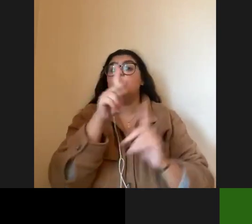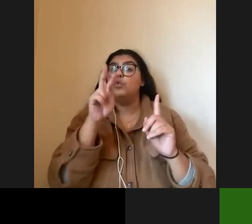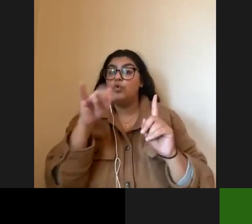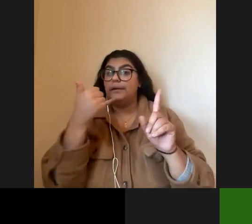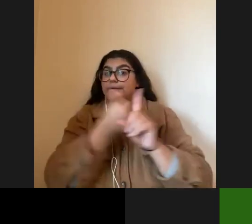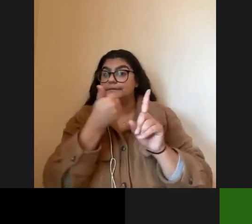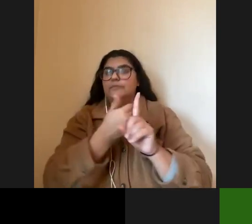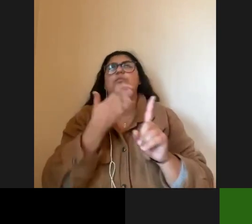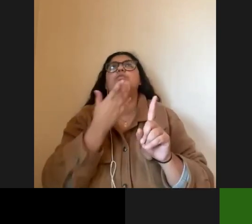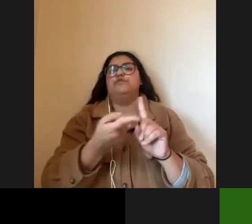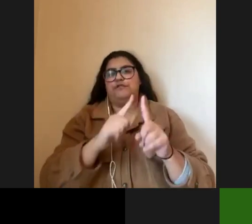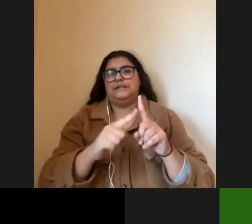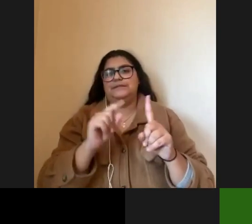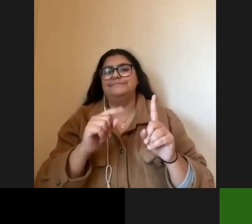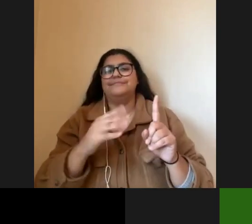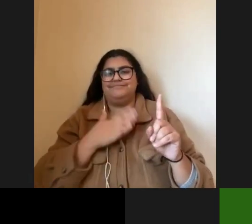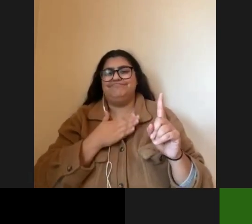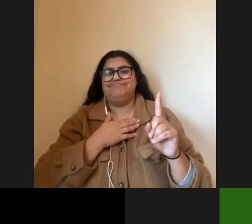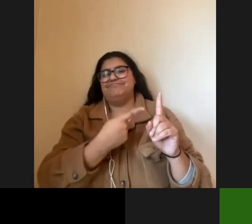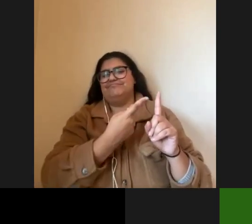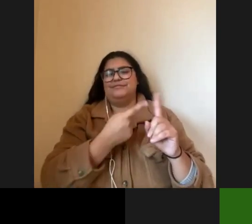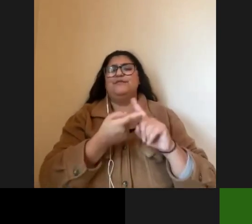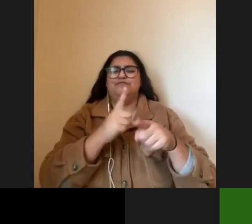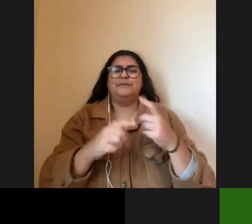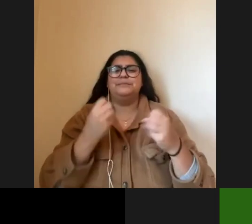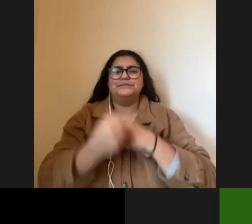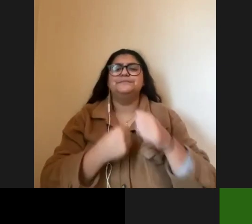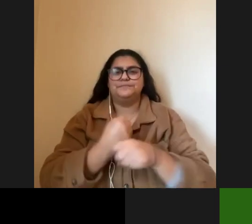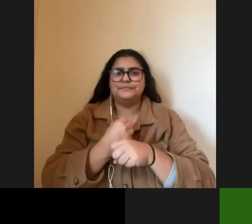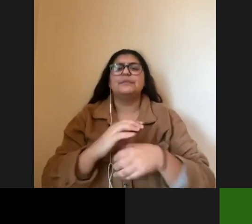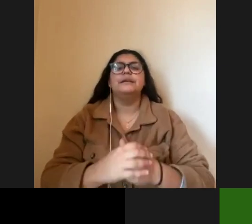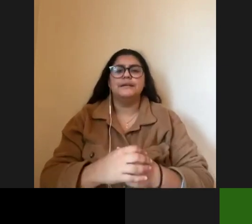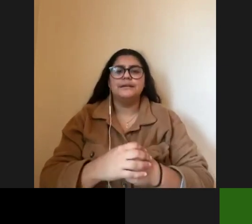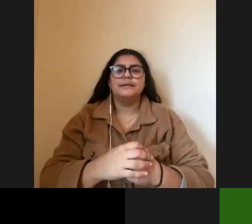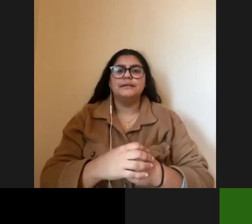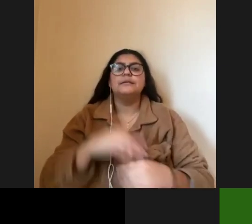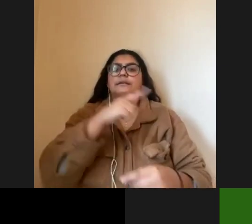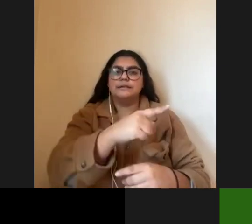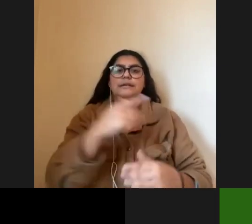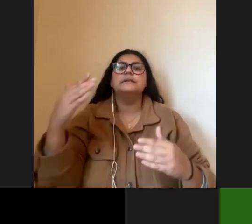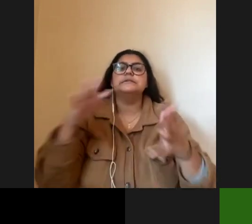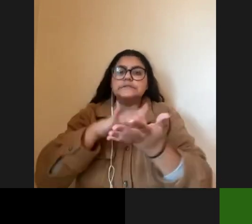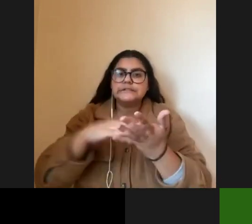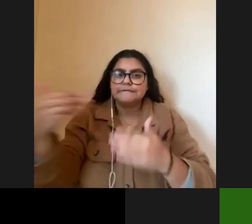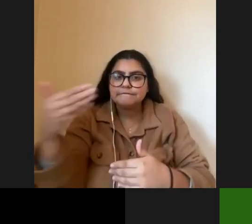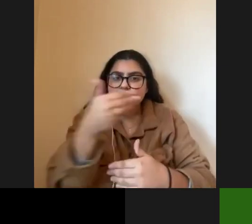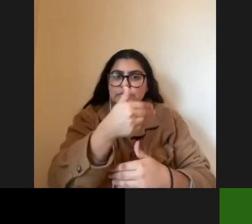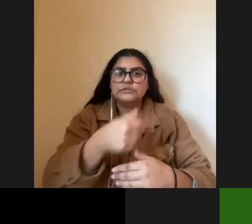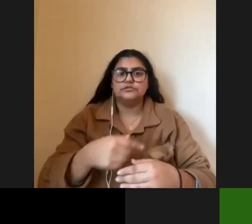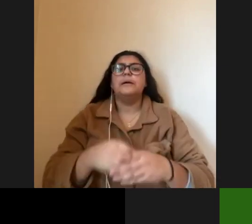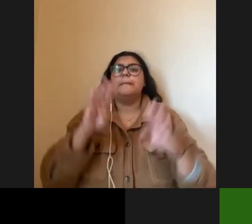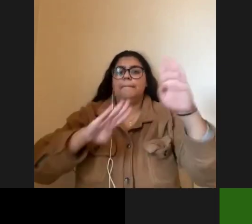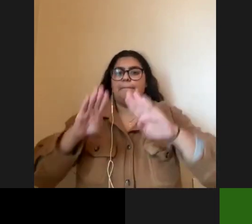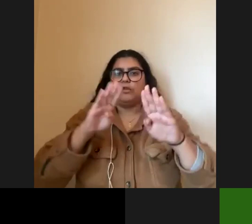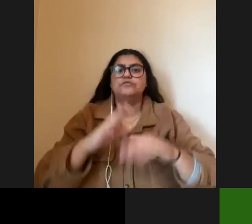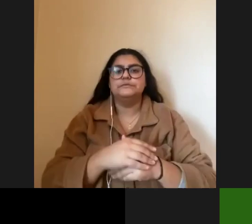friend of mine. We go back years now. Kory is a fish biologist. He's a professor at